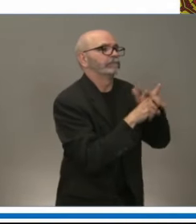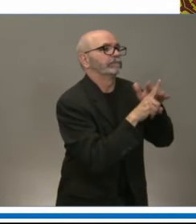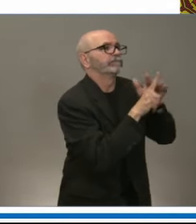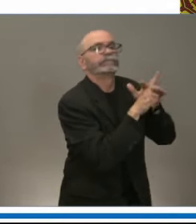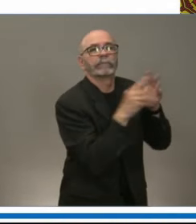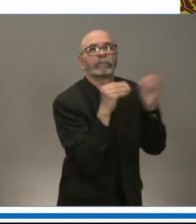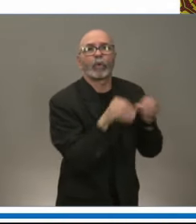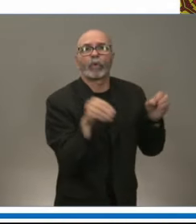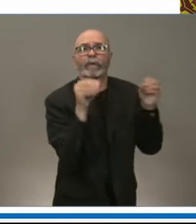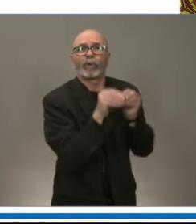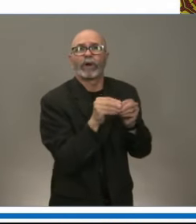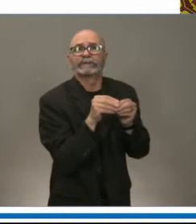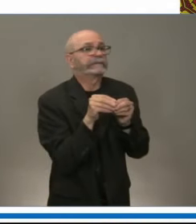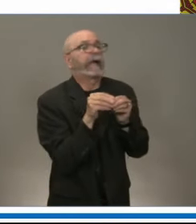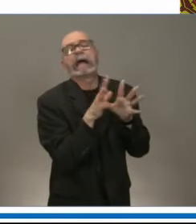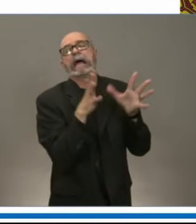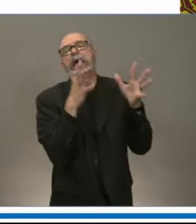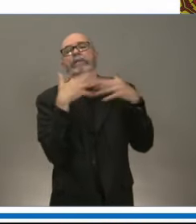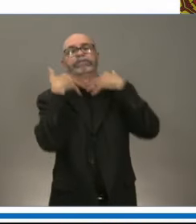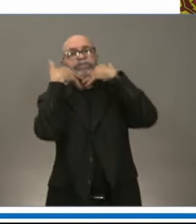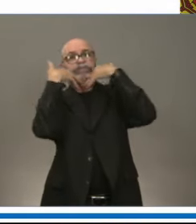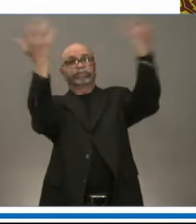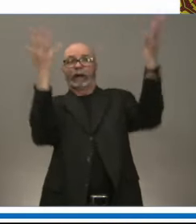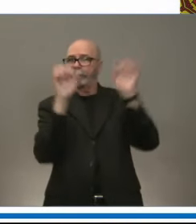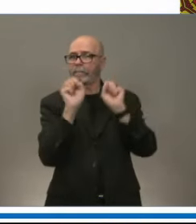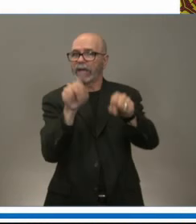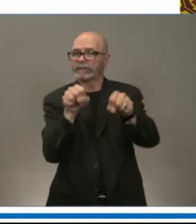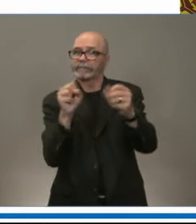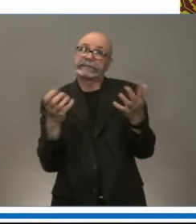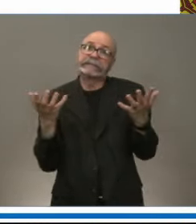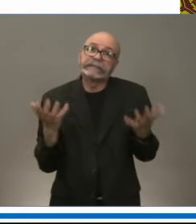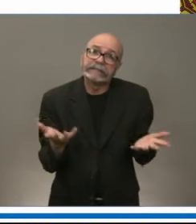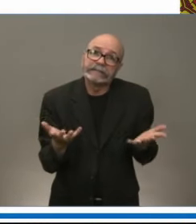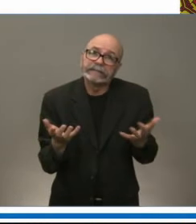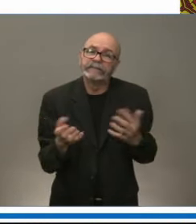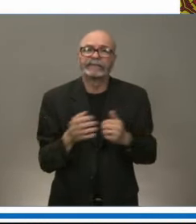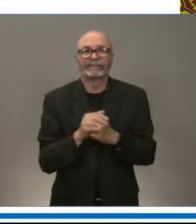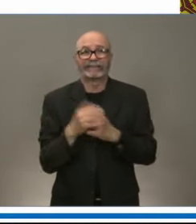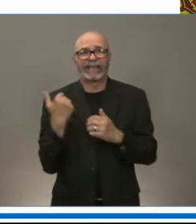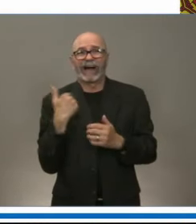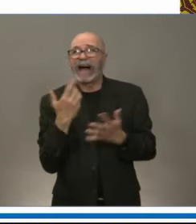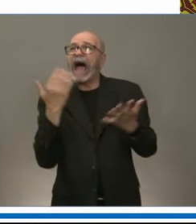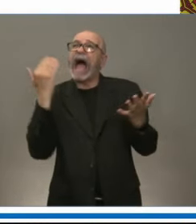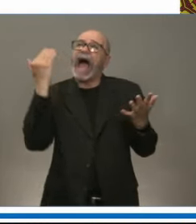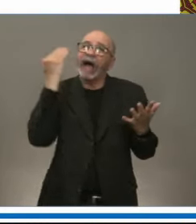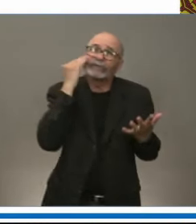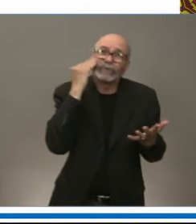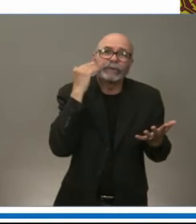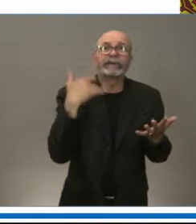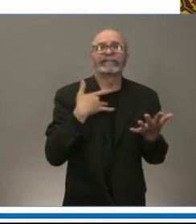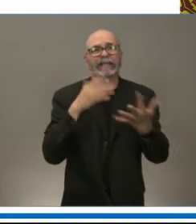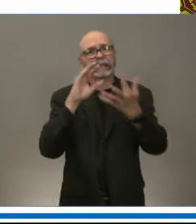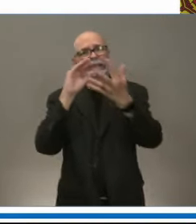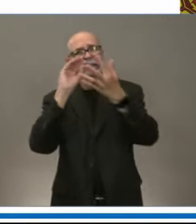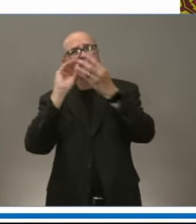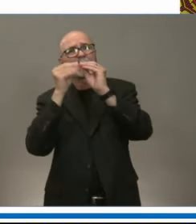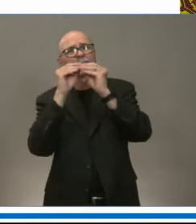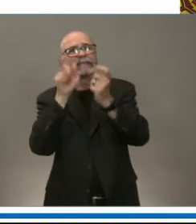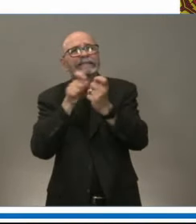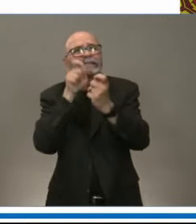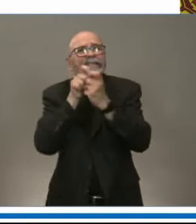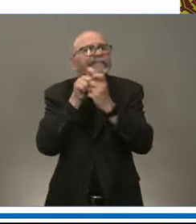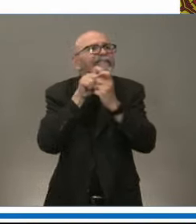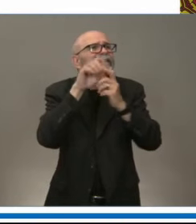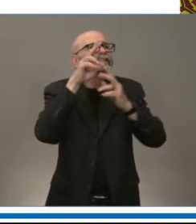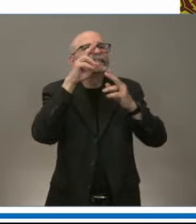forward, will we have indication in terms of stats or numbers issued daily about the number of people